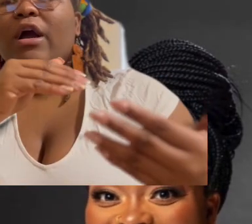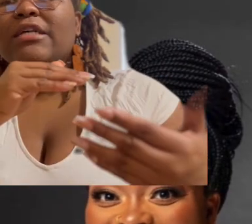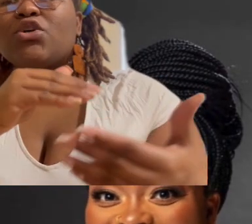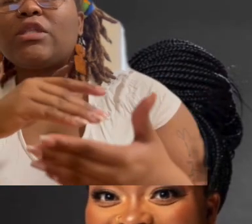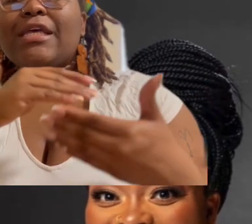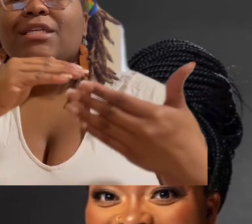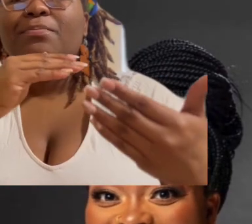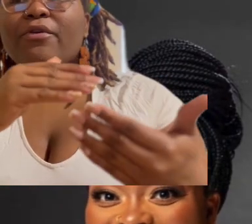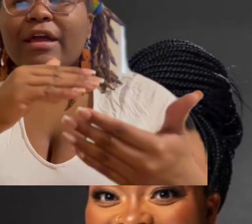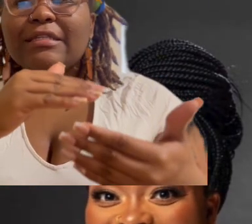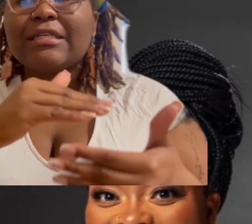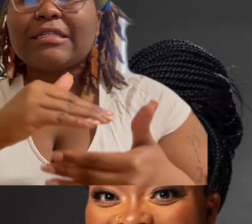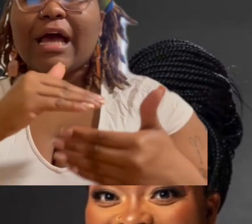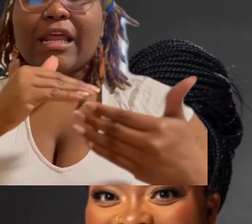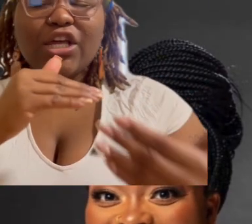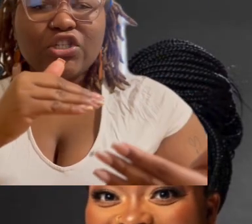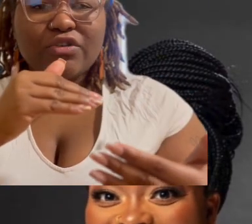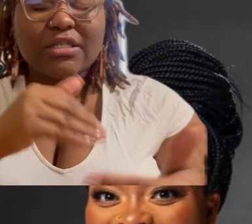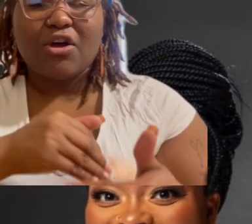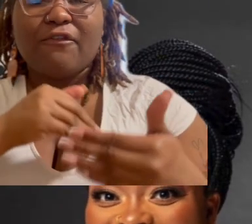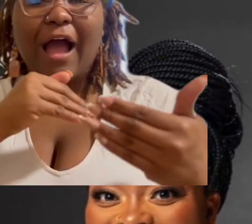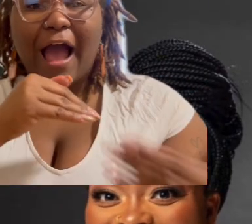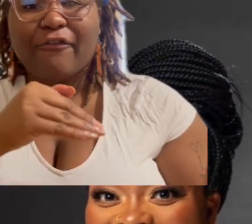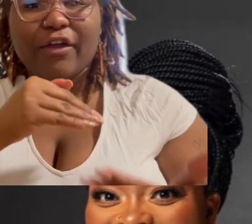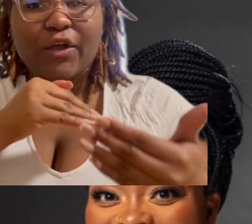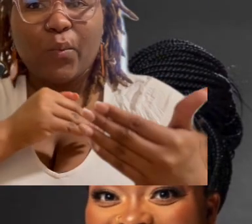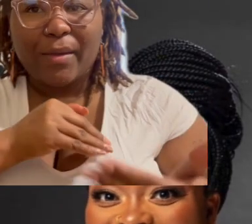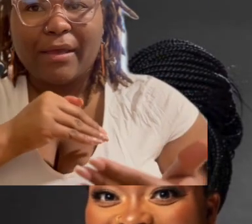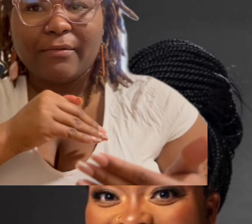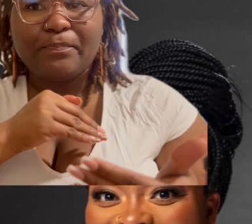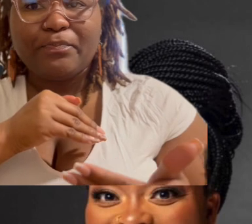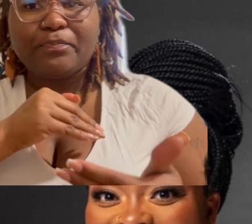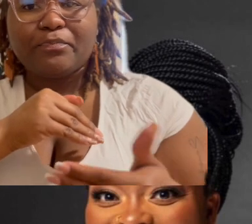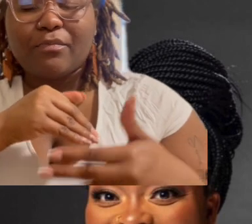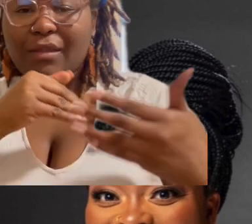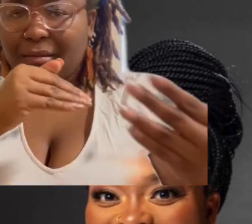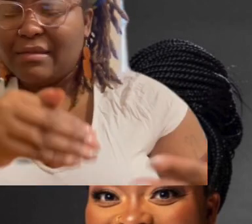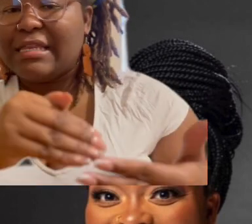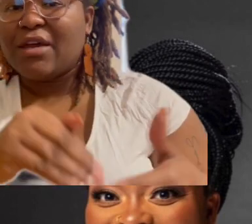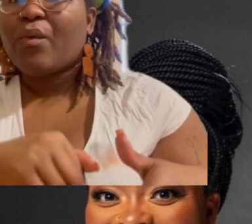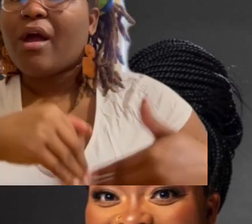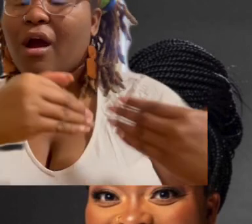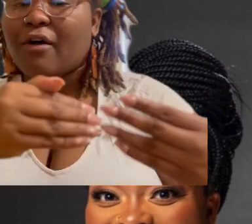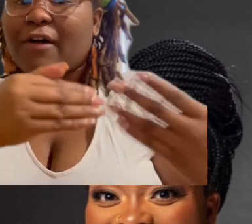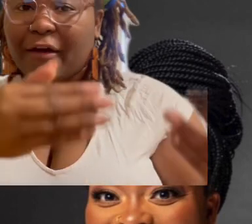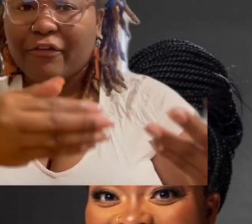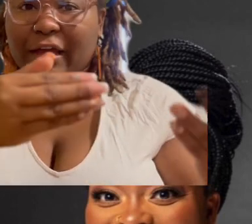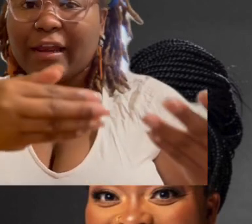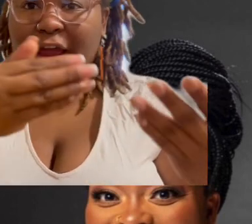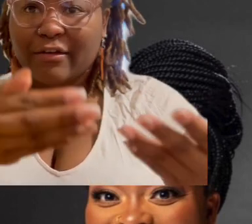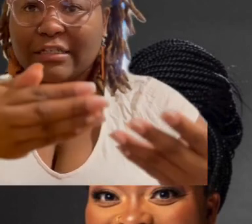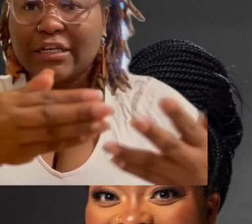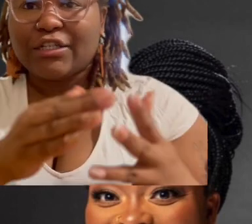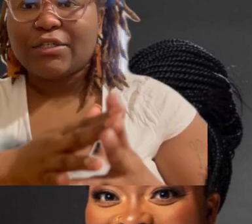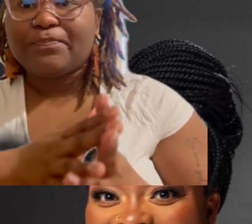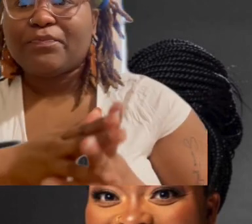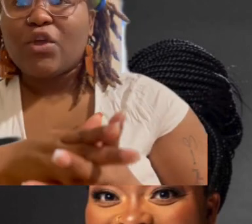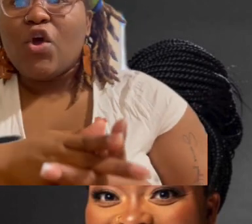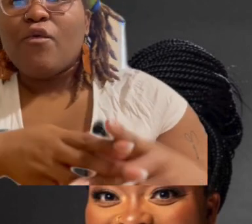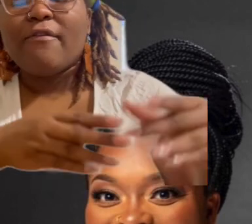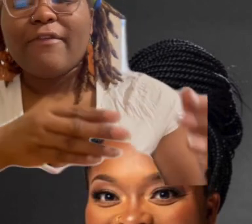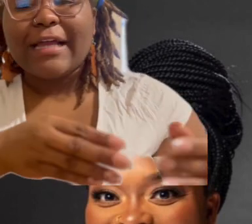a focus on the experiences and interests of African women, meaning we are of African